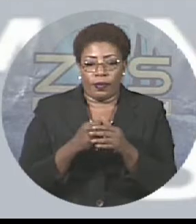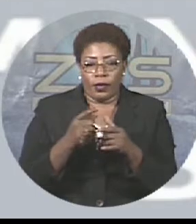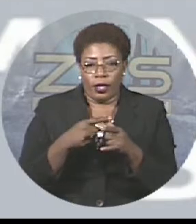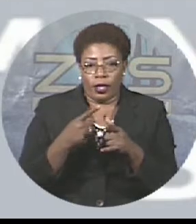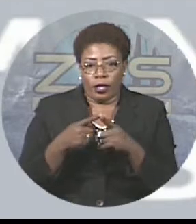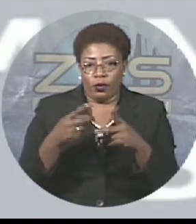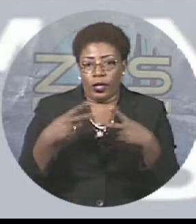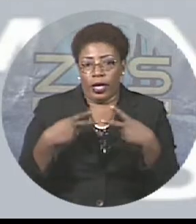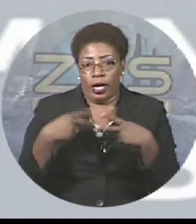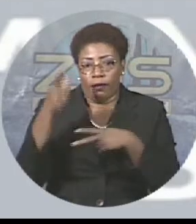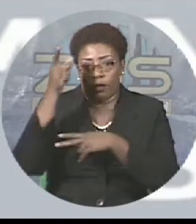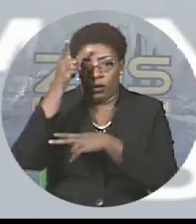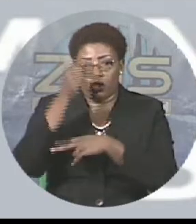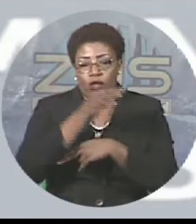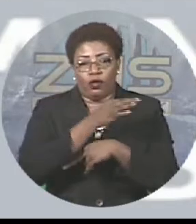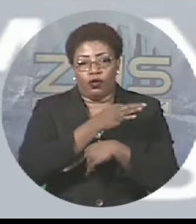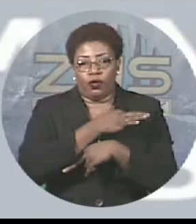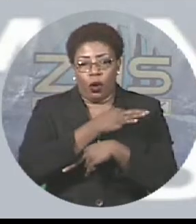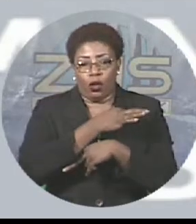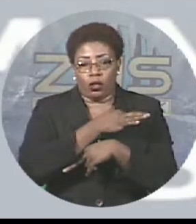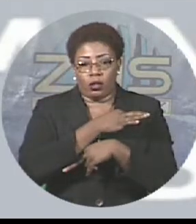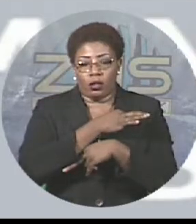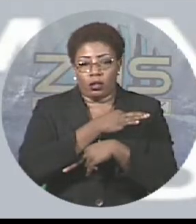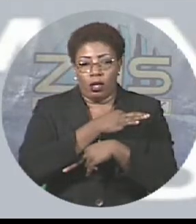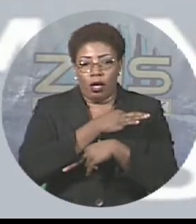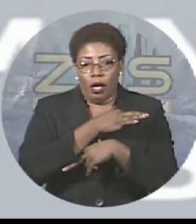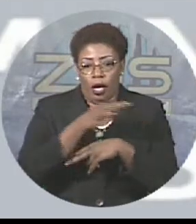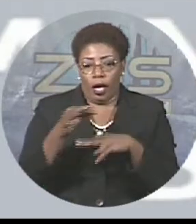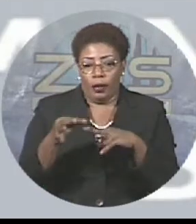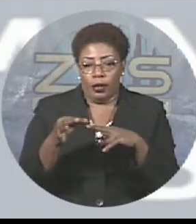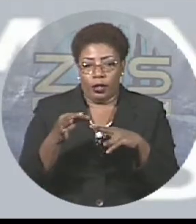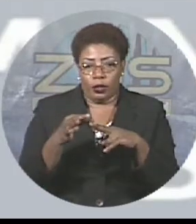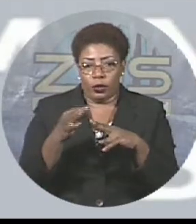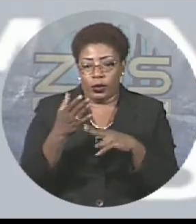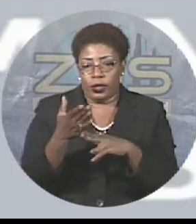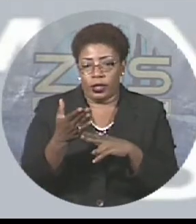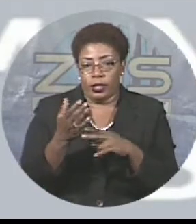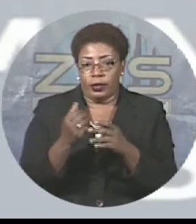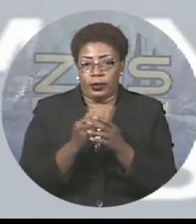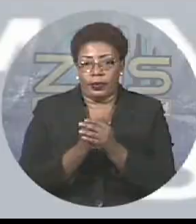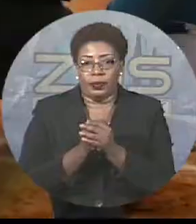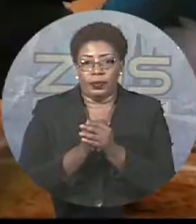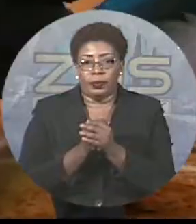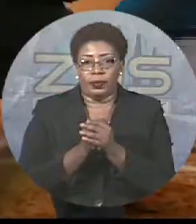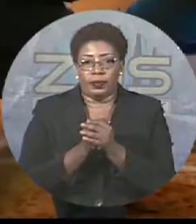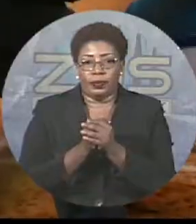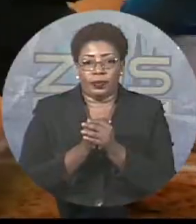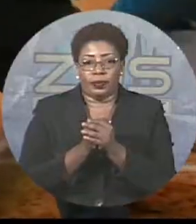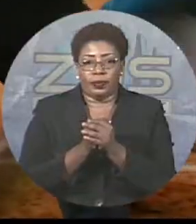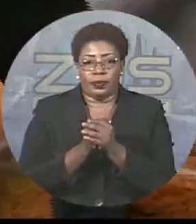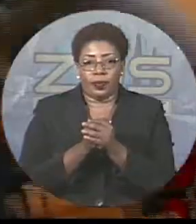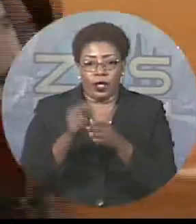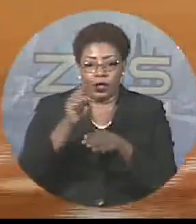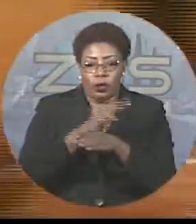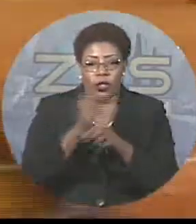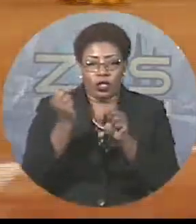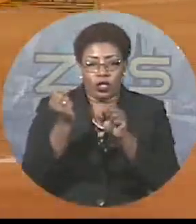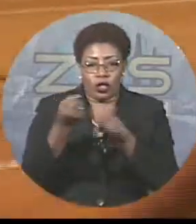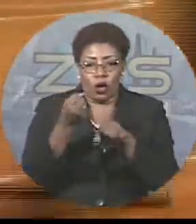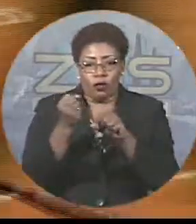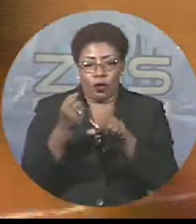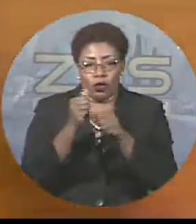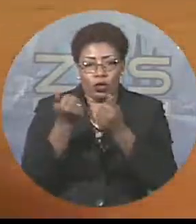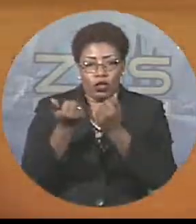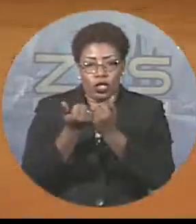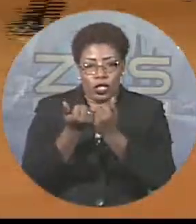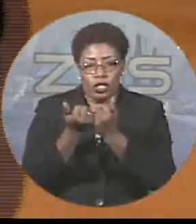Lucius Fox going 0-for-4 with a run scored. Charlotte beat Bradenton 8-2. the New Providence Softball Association